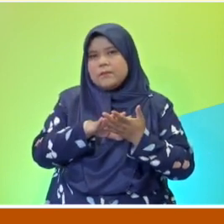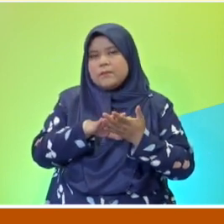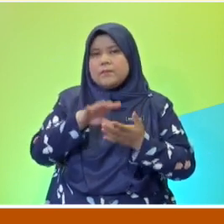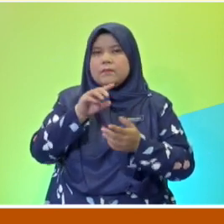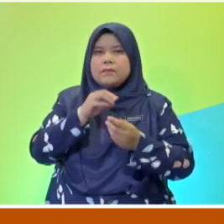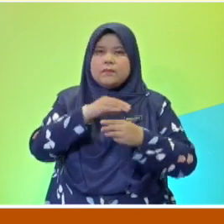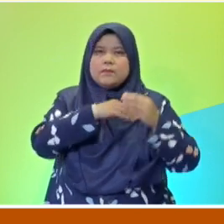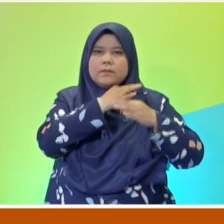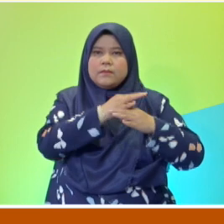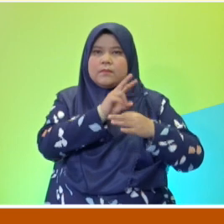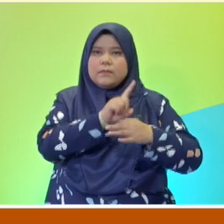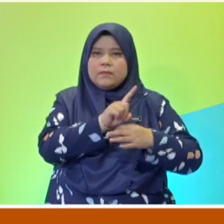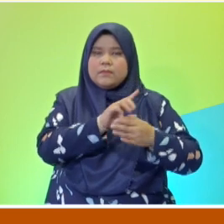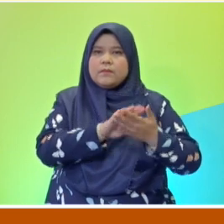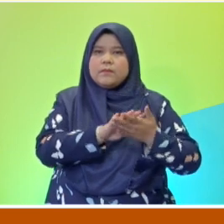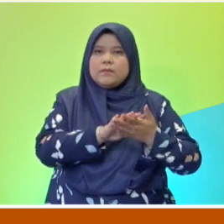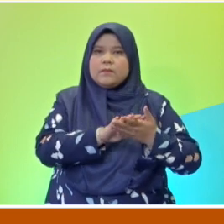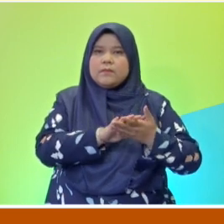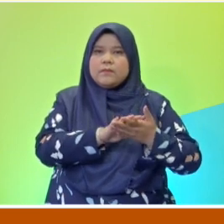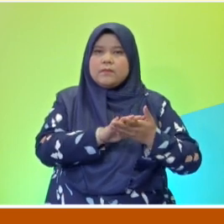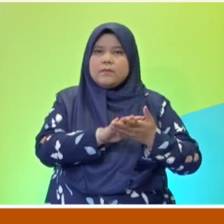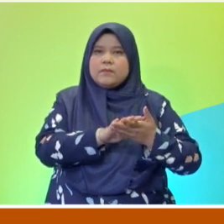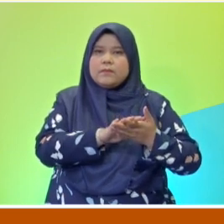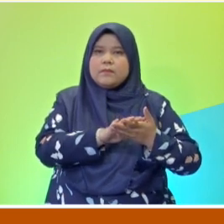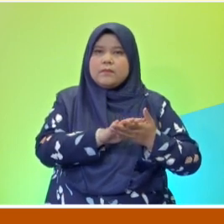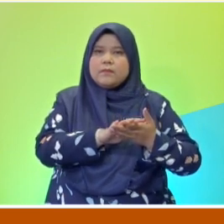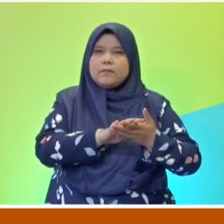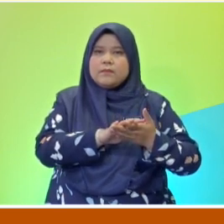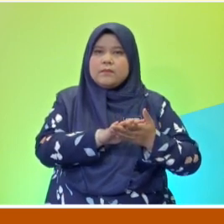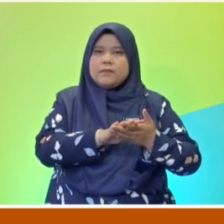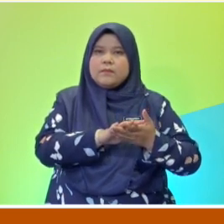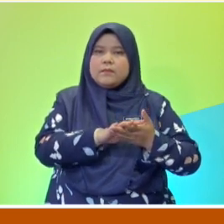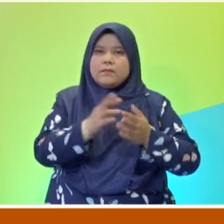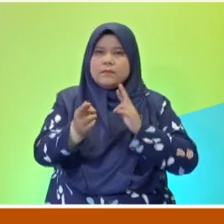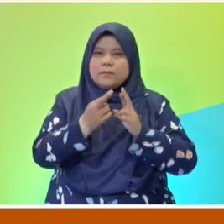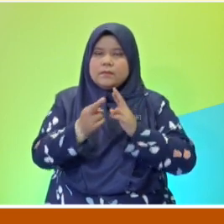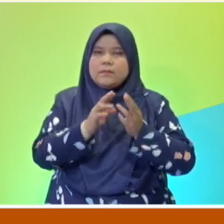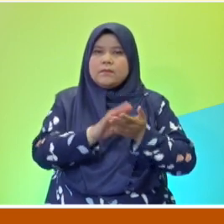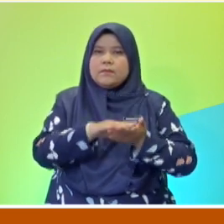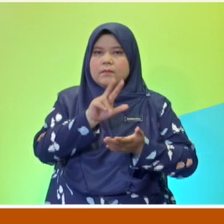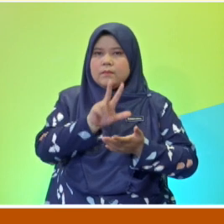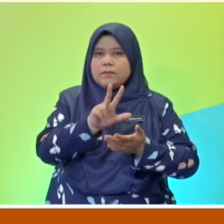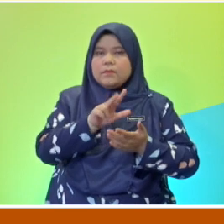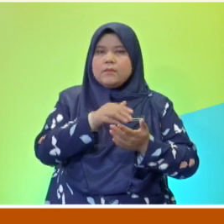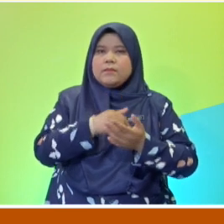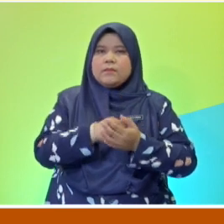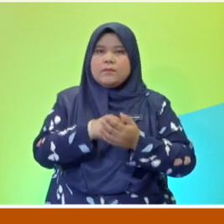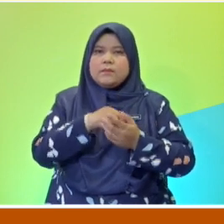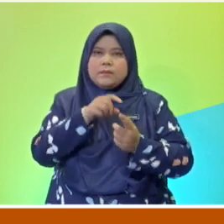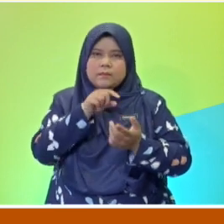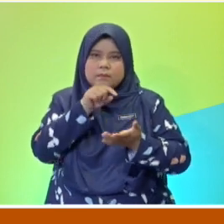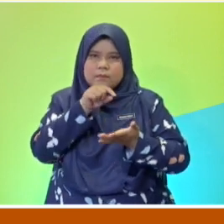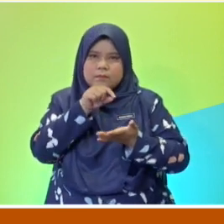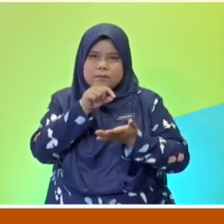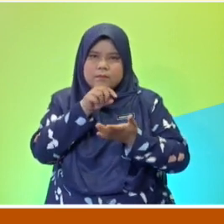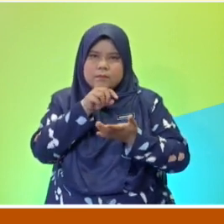1. Yep. Okay, for Form 1, they are going to write a response based on 3 points. Yep. Okay,